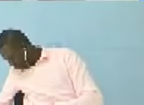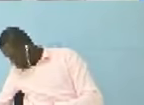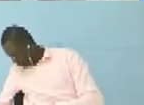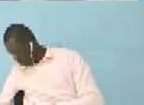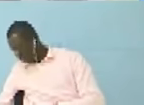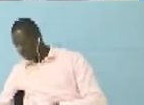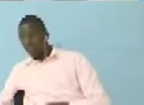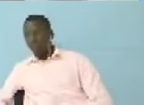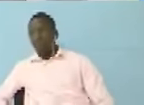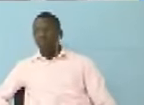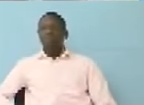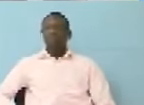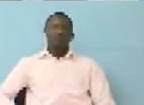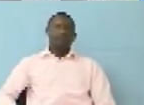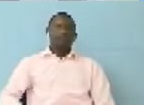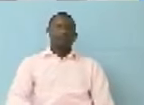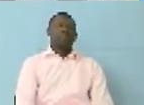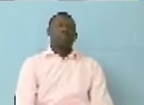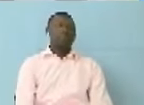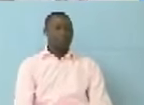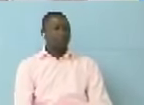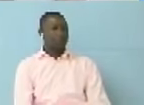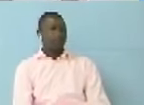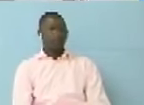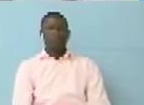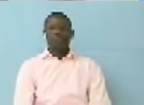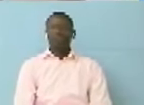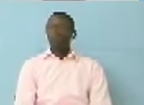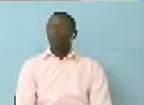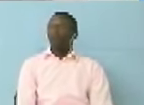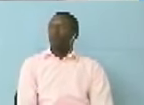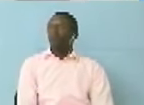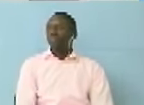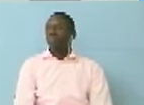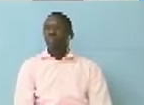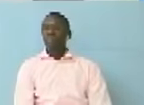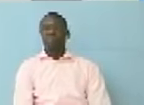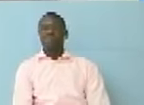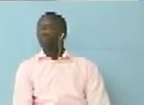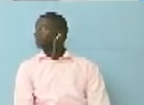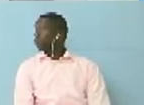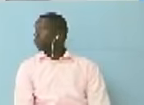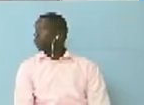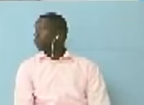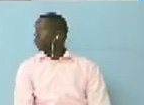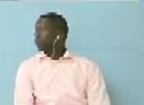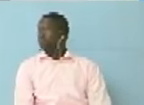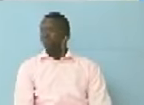Thank you.